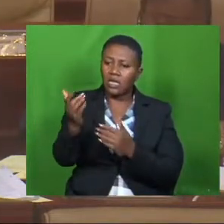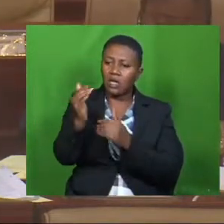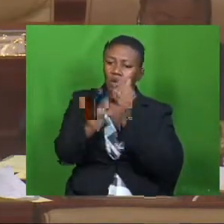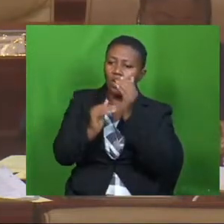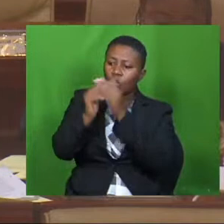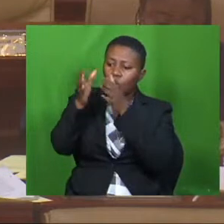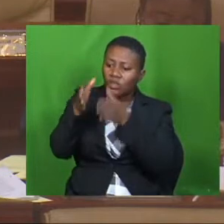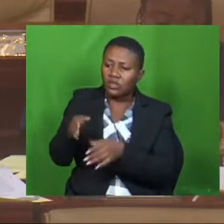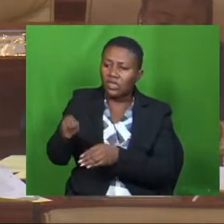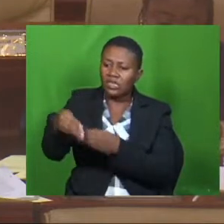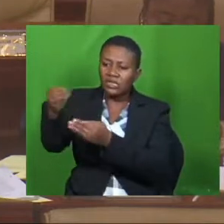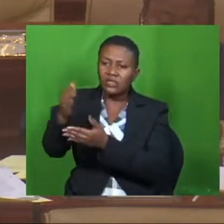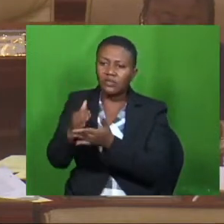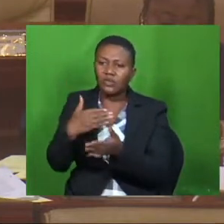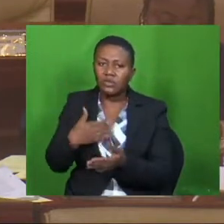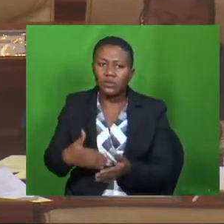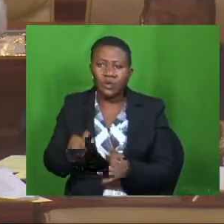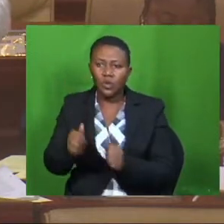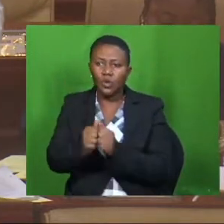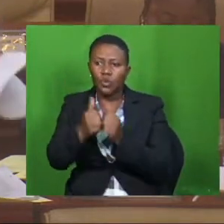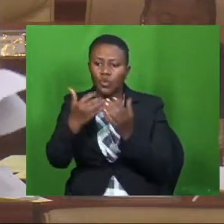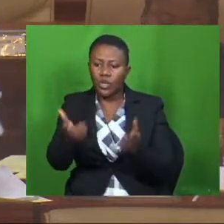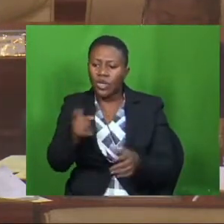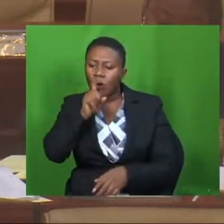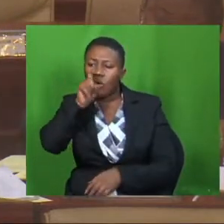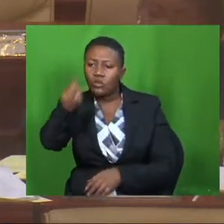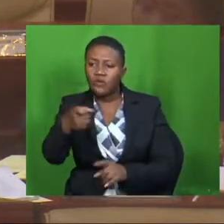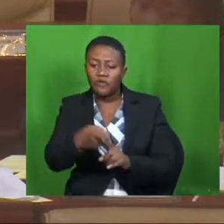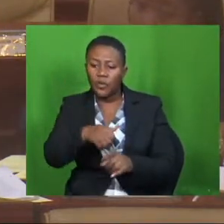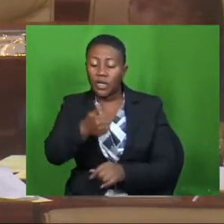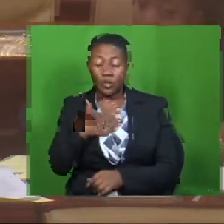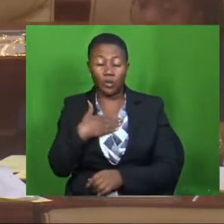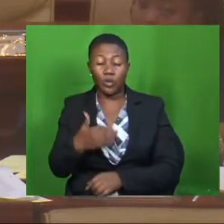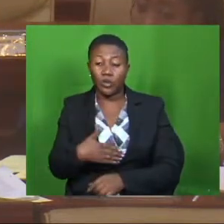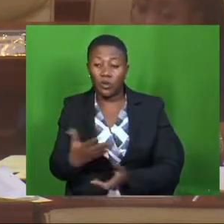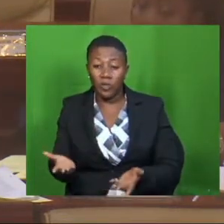institutions. Thank you, Mr. Speaker, for the opportunity.